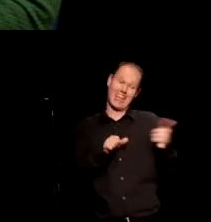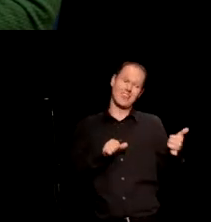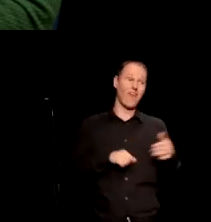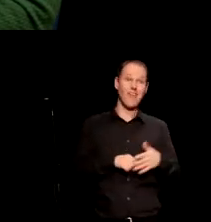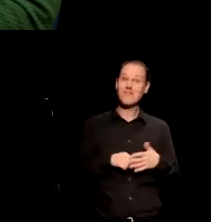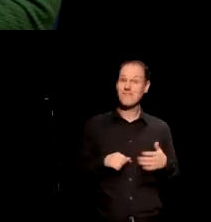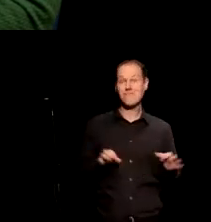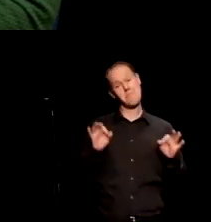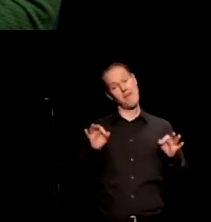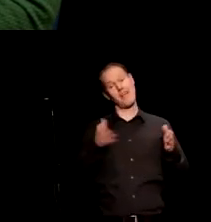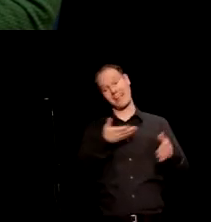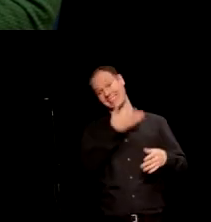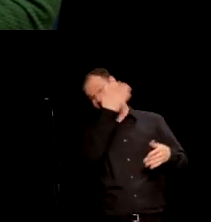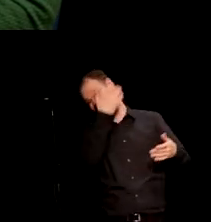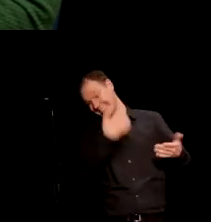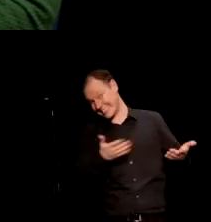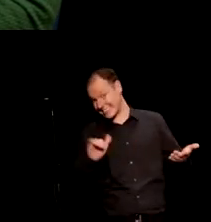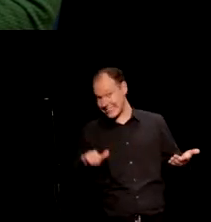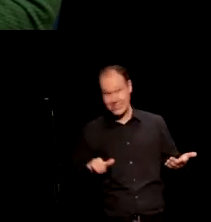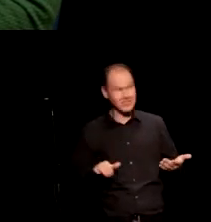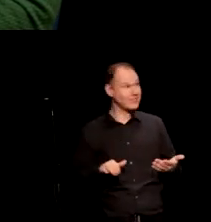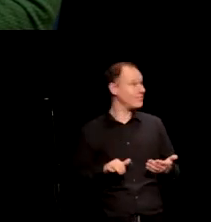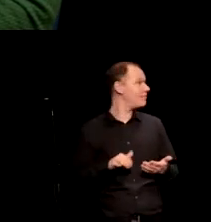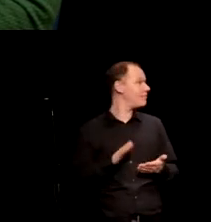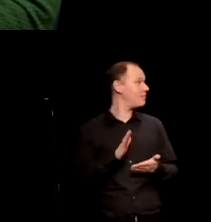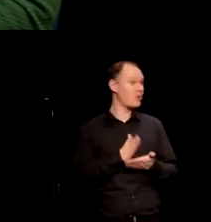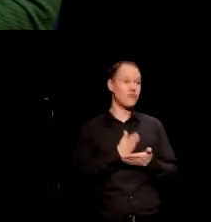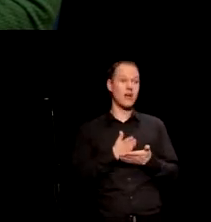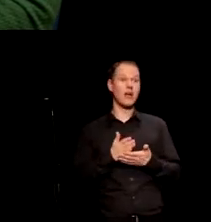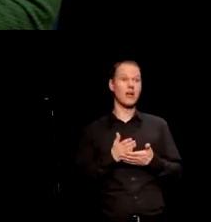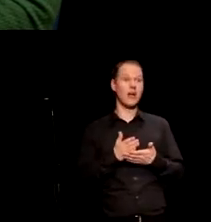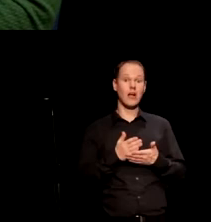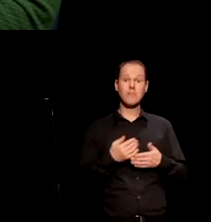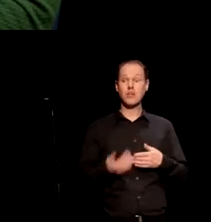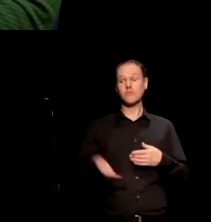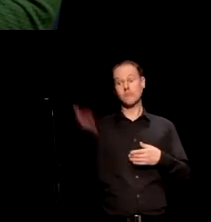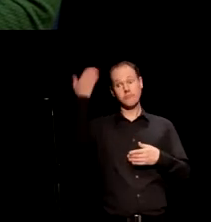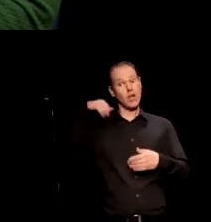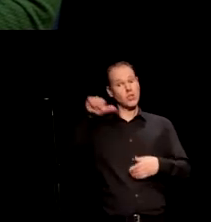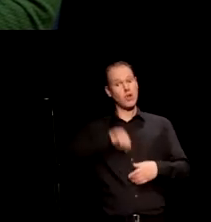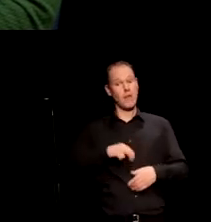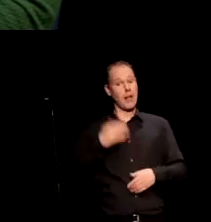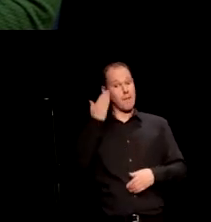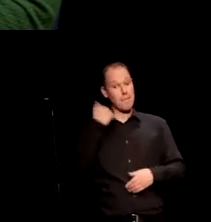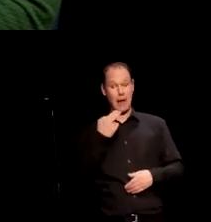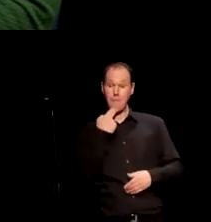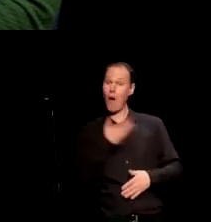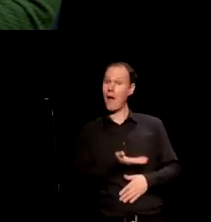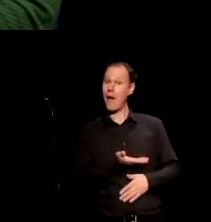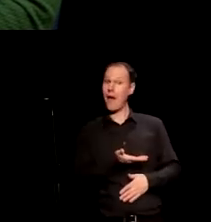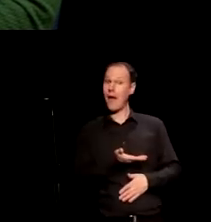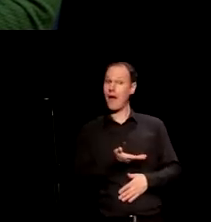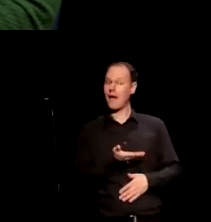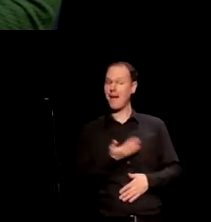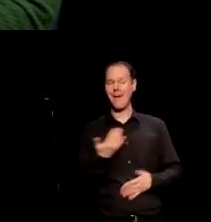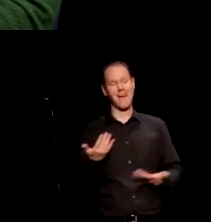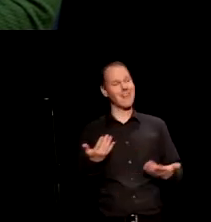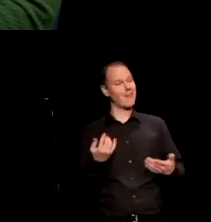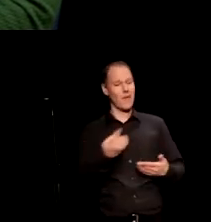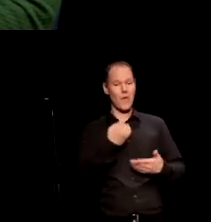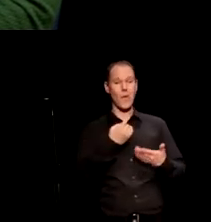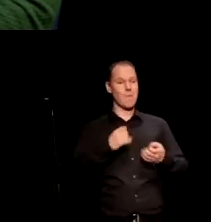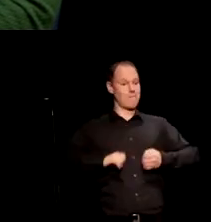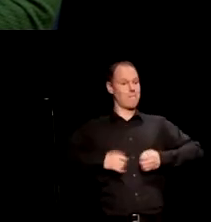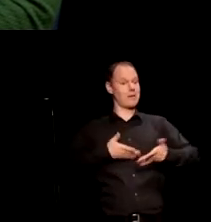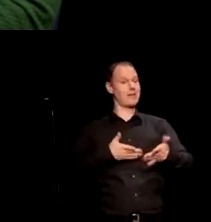crisis, right? And apparently it was originally supposed to be a black boy, so that's an interesting take on it. You know, who gets to tell the play